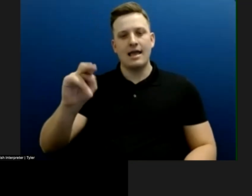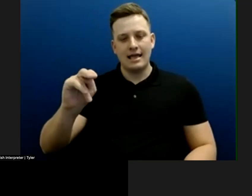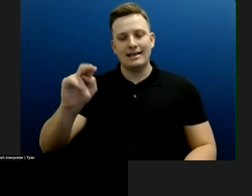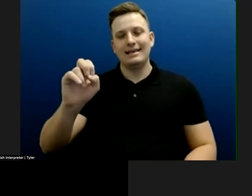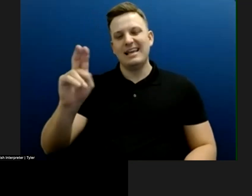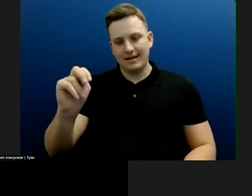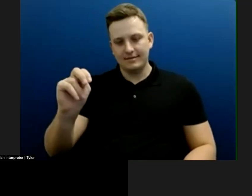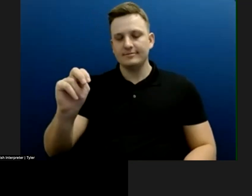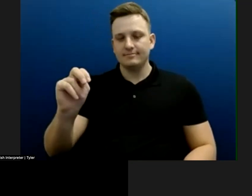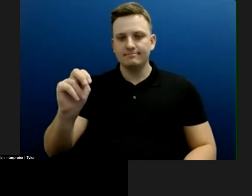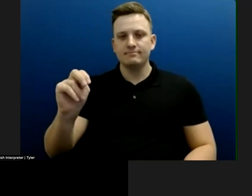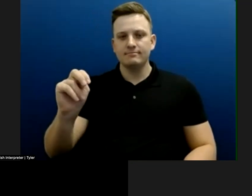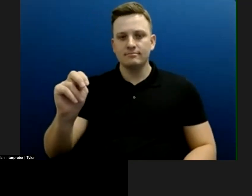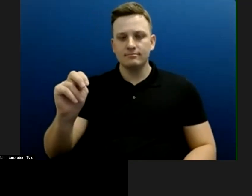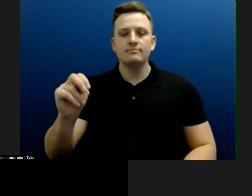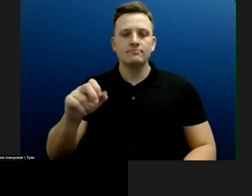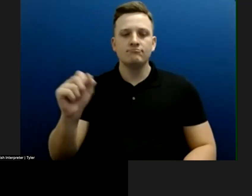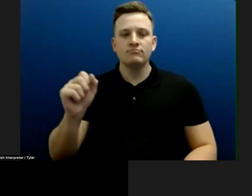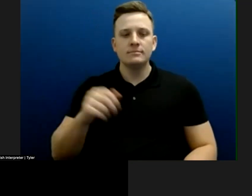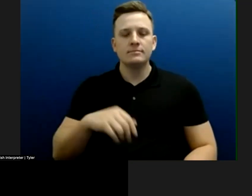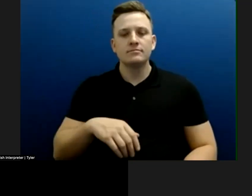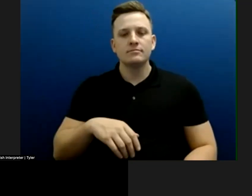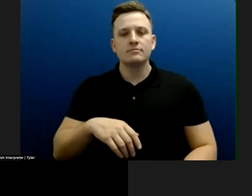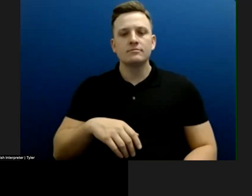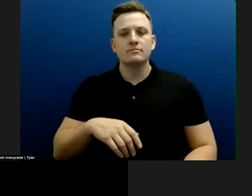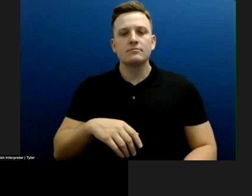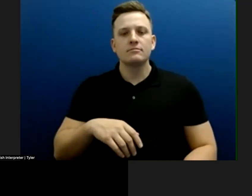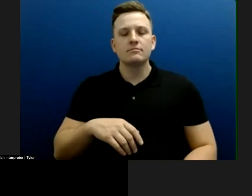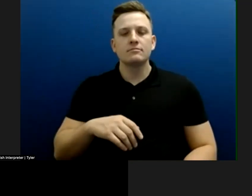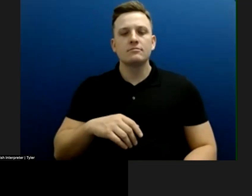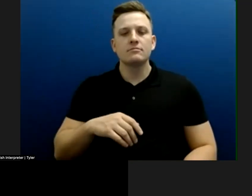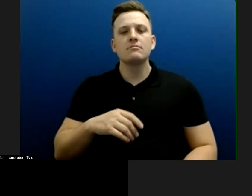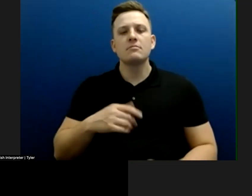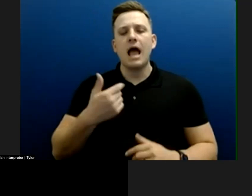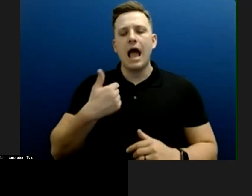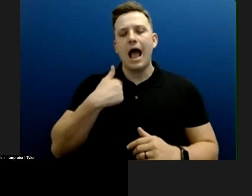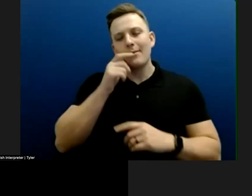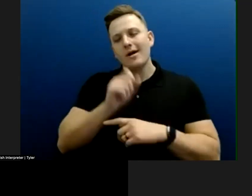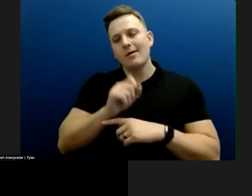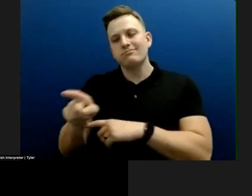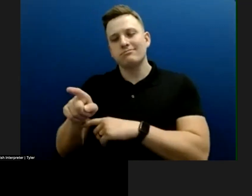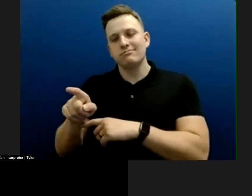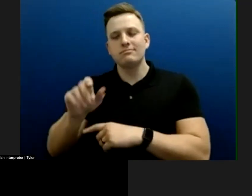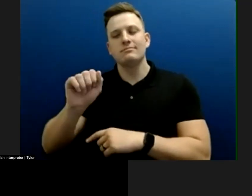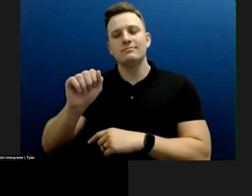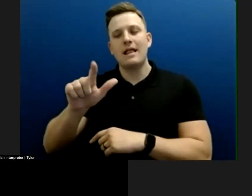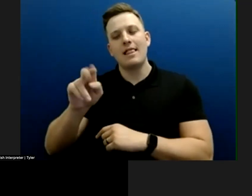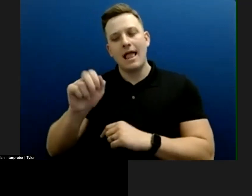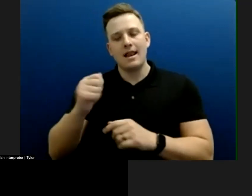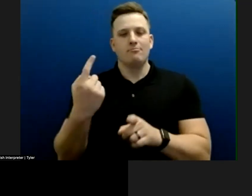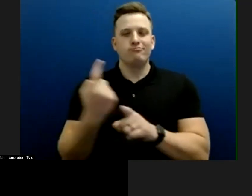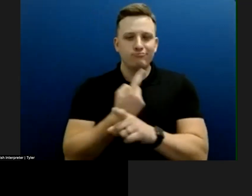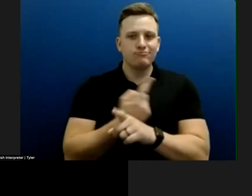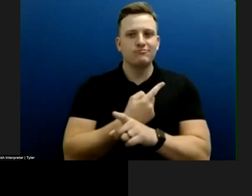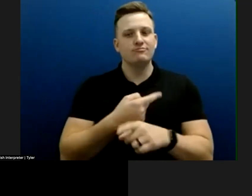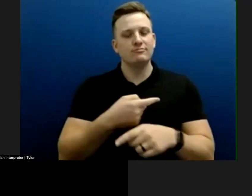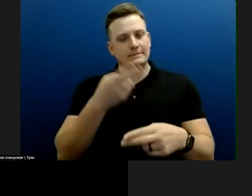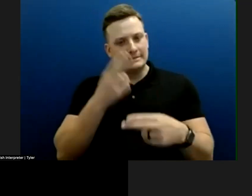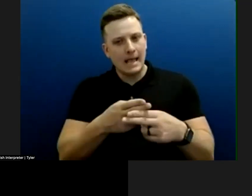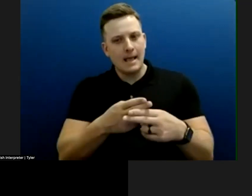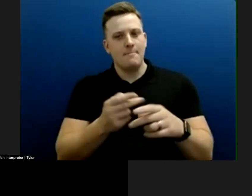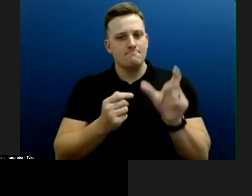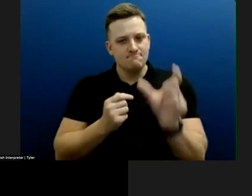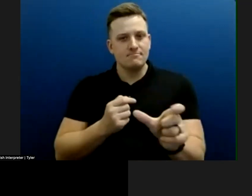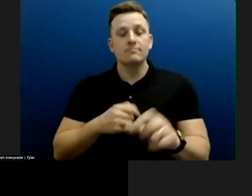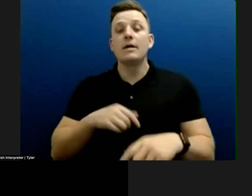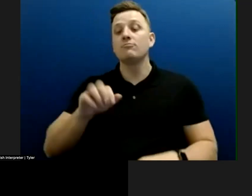L-A-H-T-I-N-E-N. Again, I will follow it up to Alana with a proper reference. But anyway, Russ, who is himself deaf-blind,